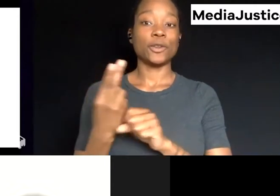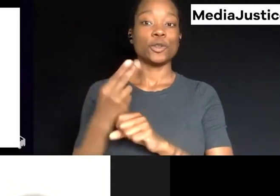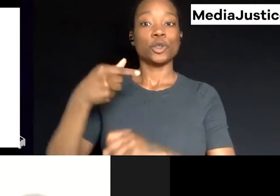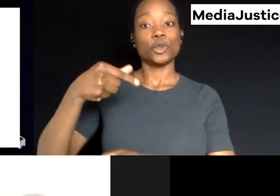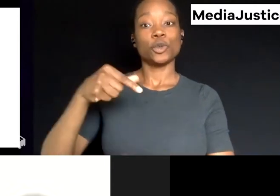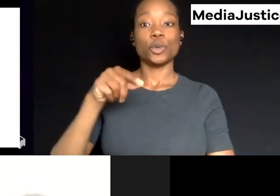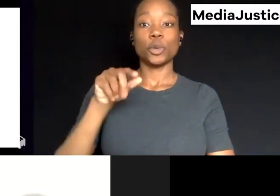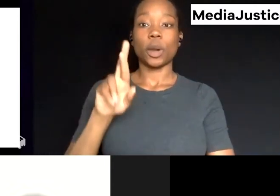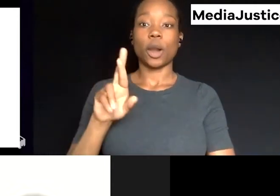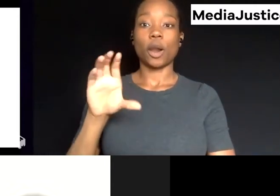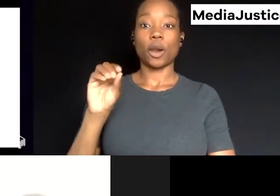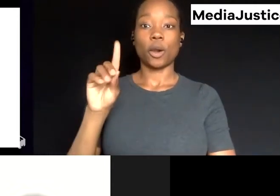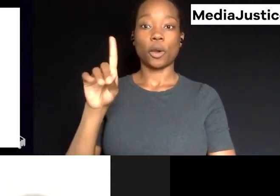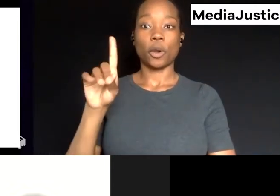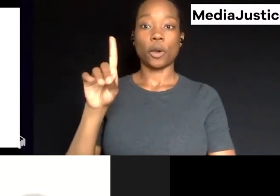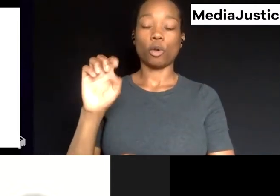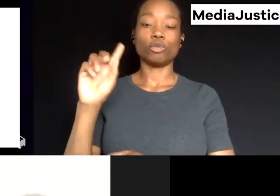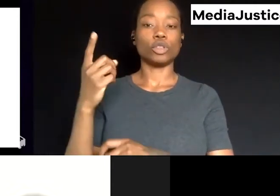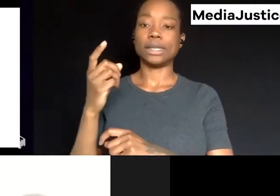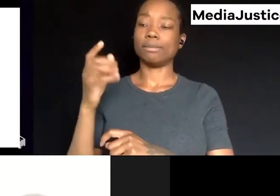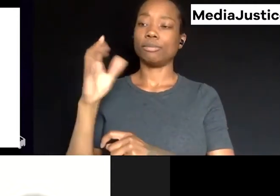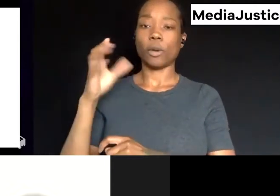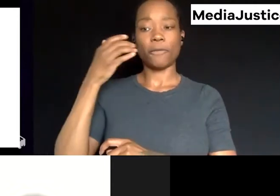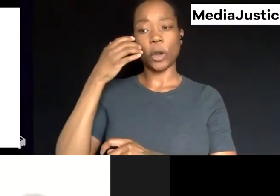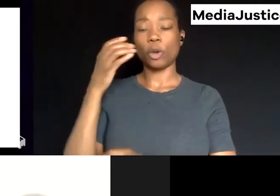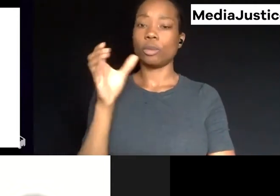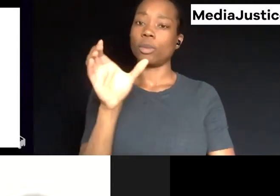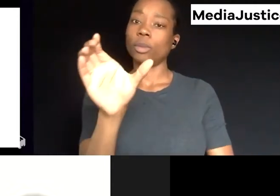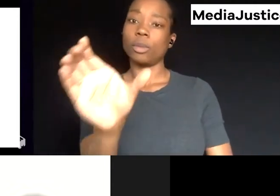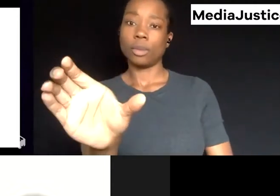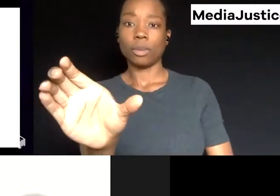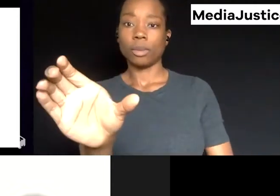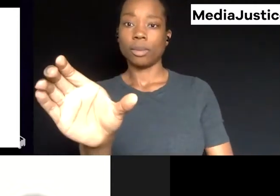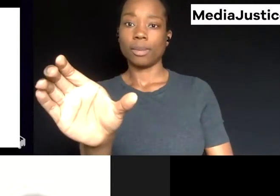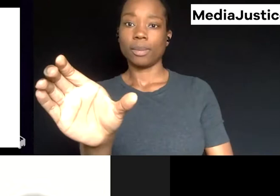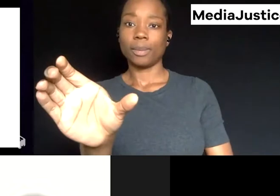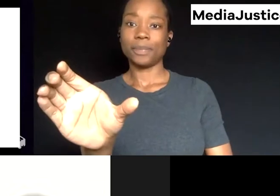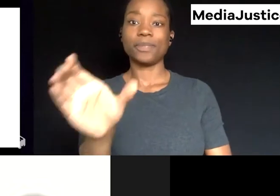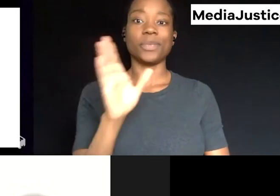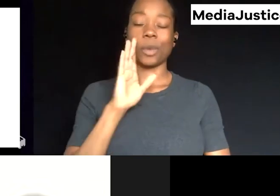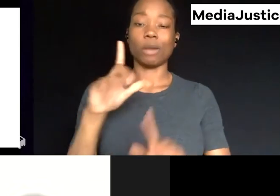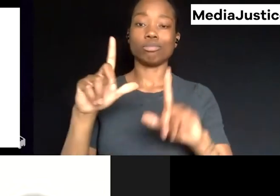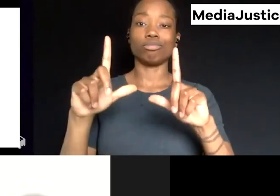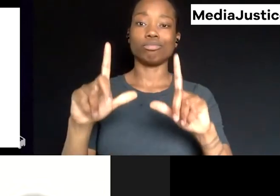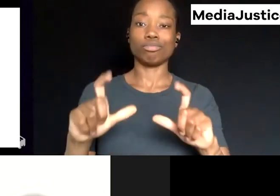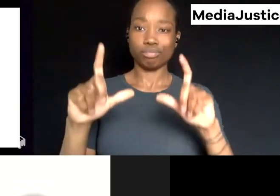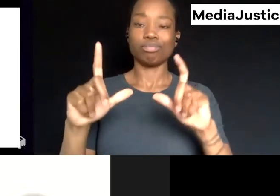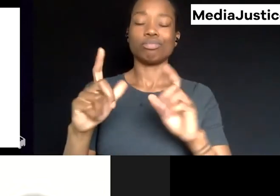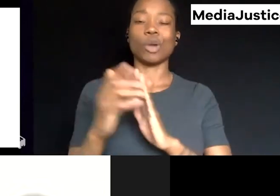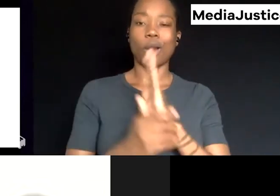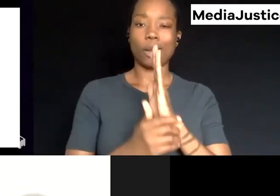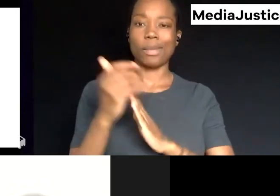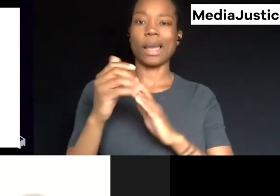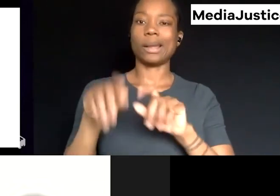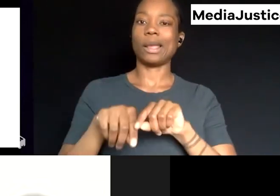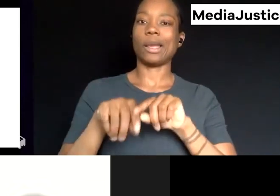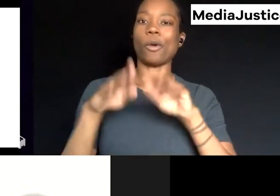actually point your camera to the screen and it'll automatically open up a link and take you to